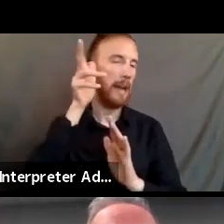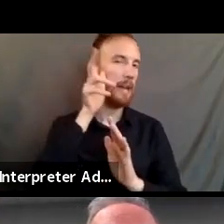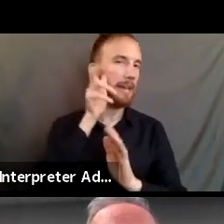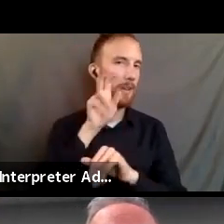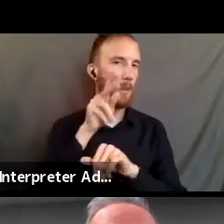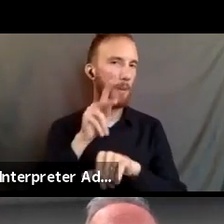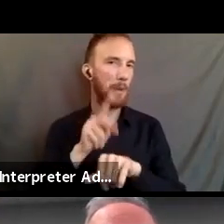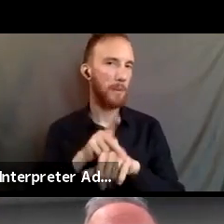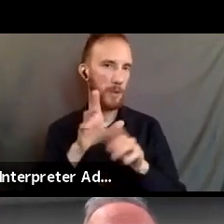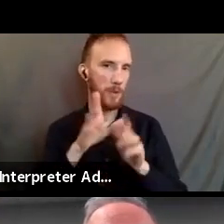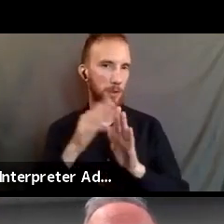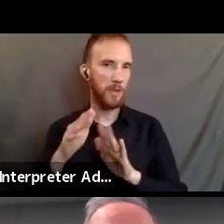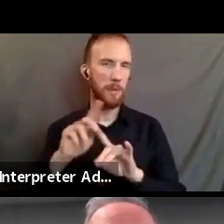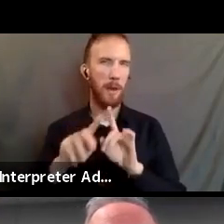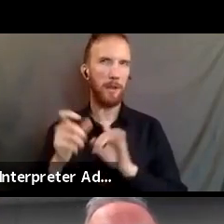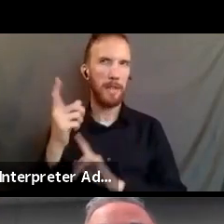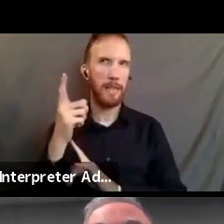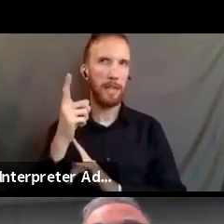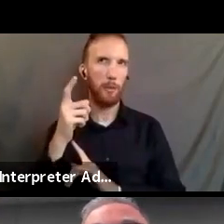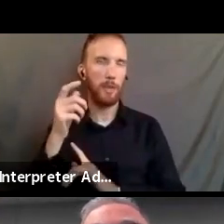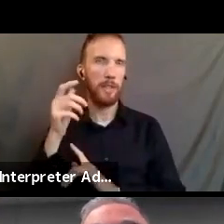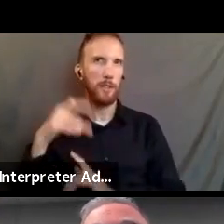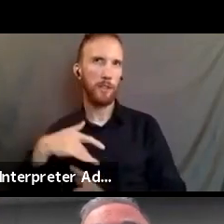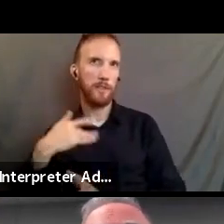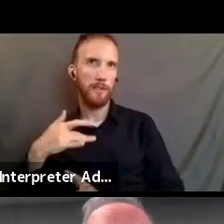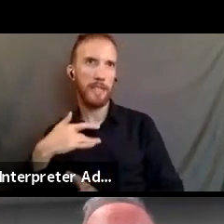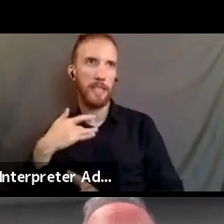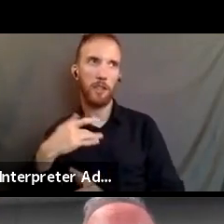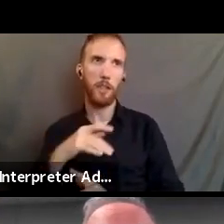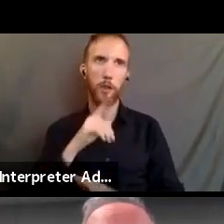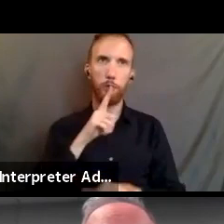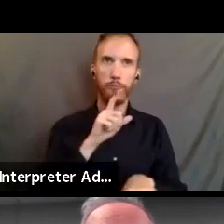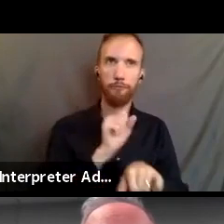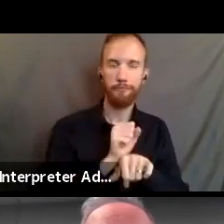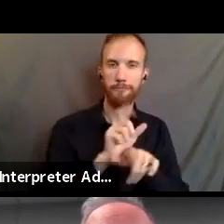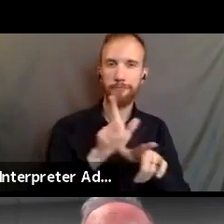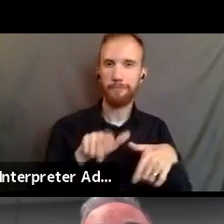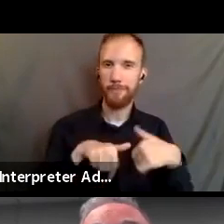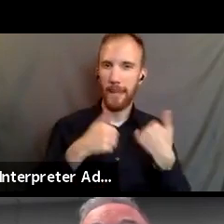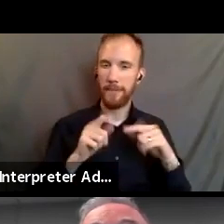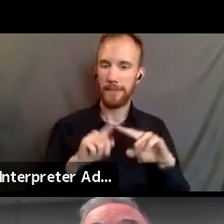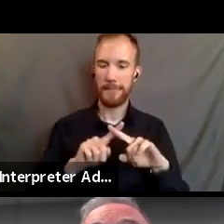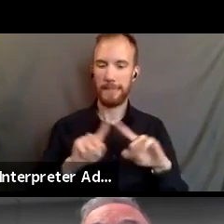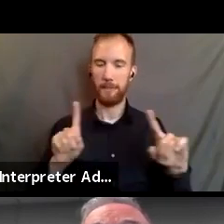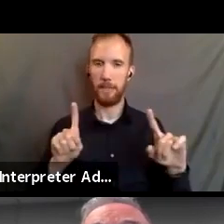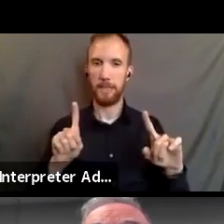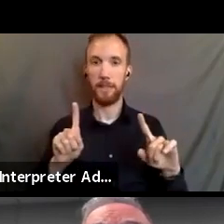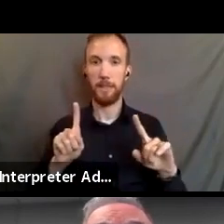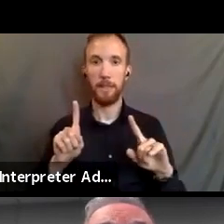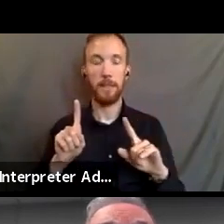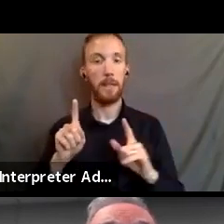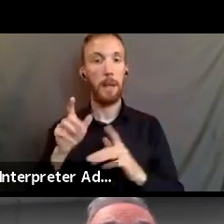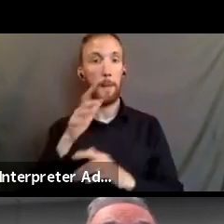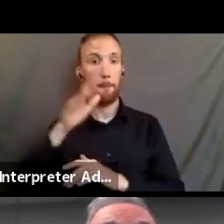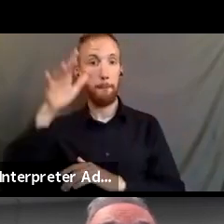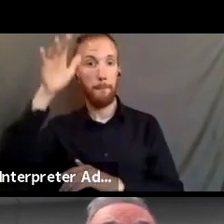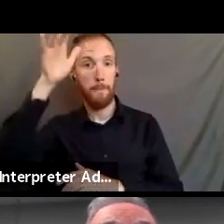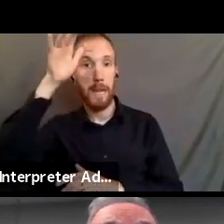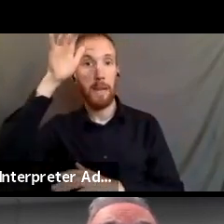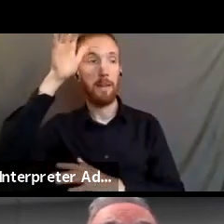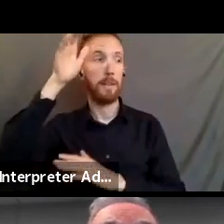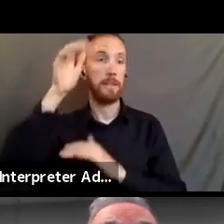and perception and the research finds that while parents and administrators perceive that the school is safer by having an